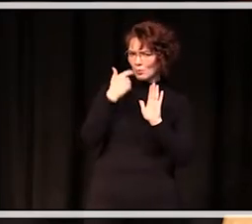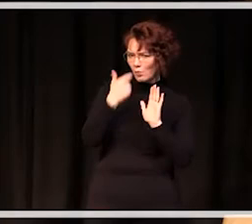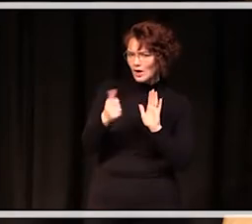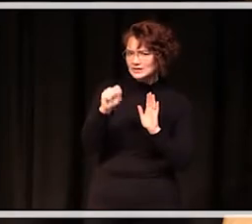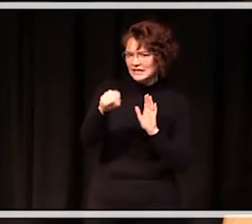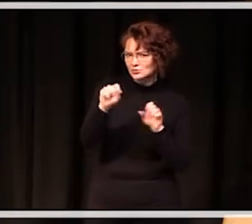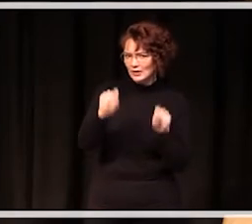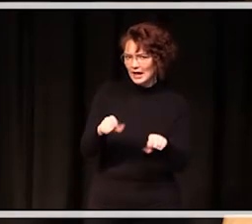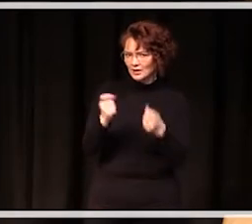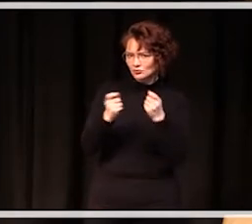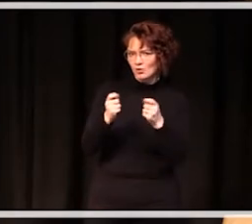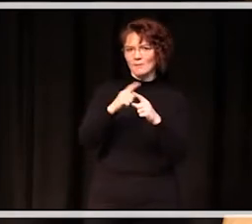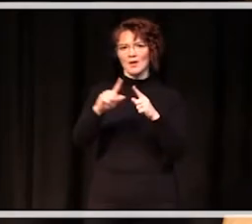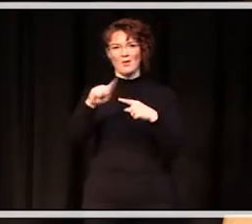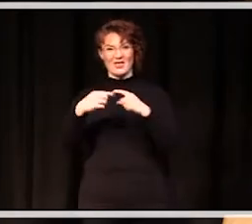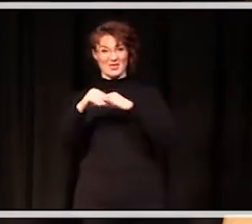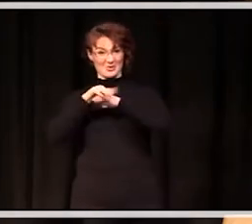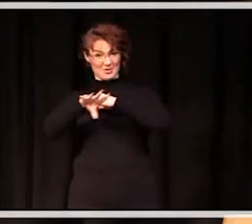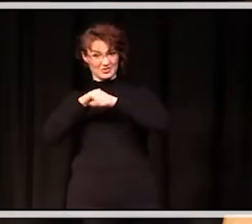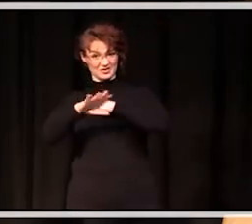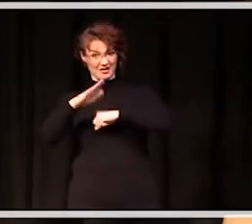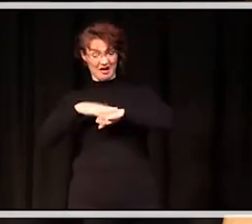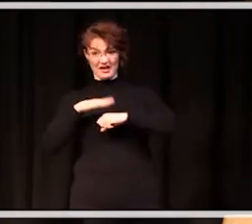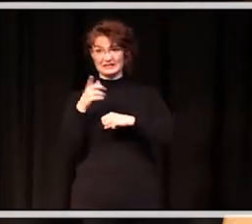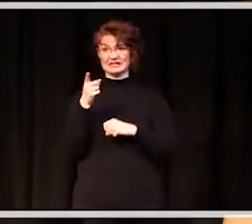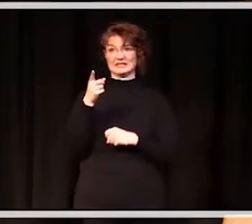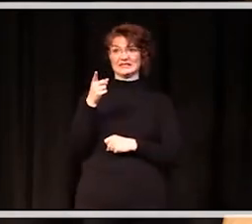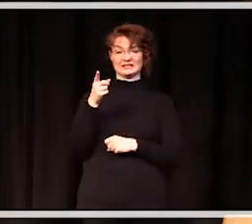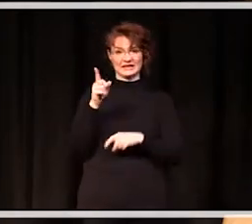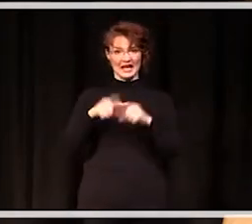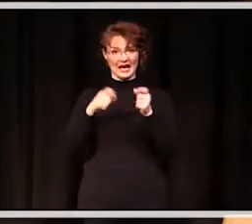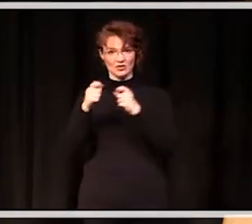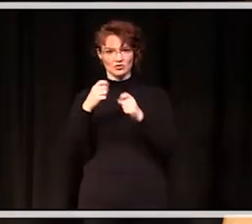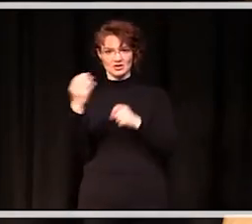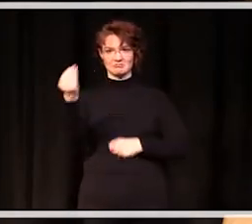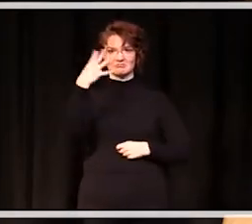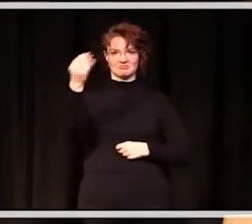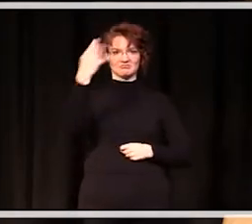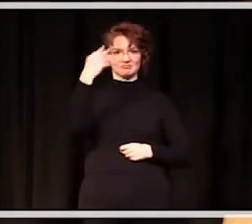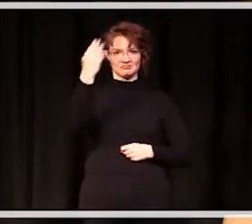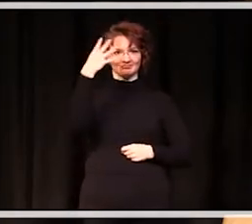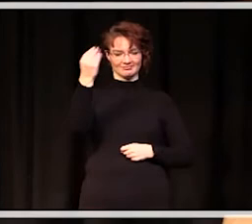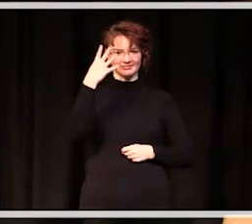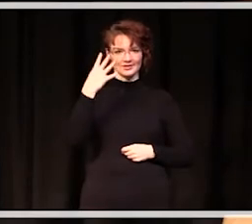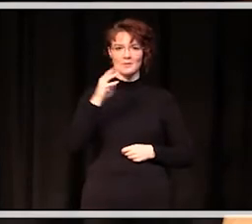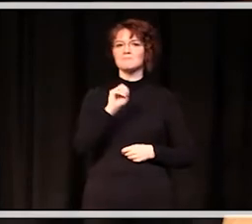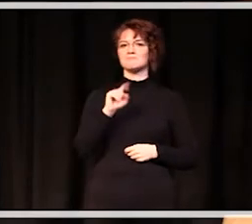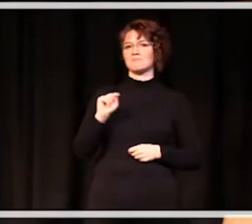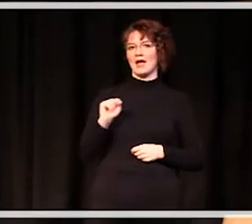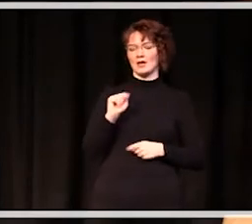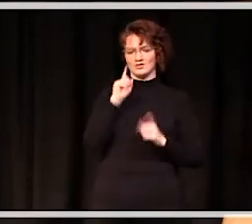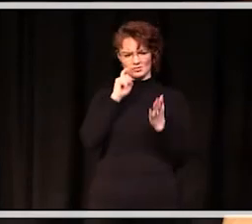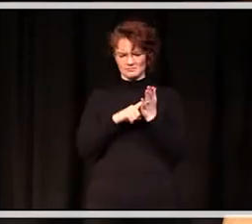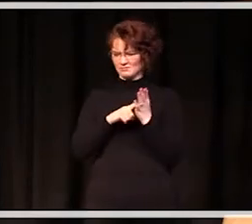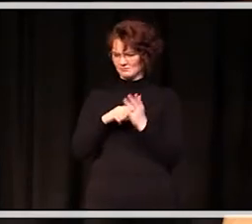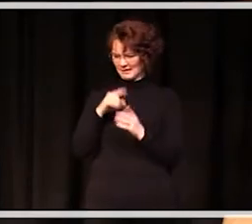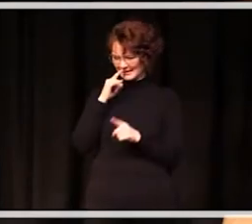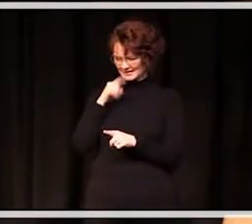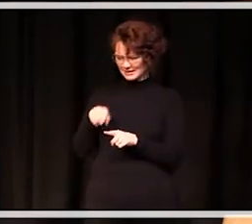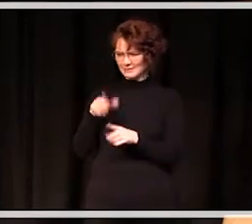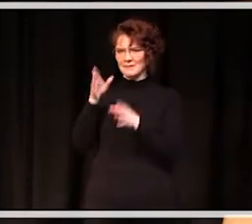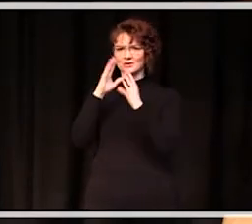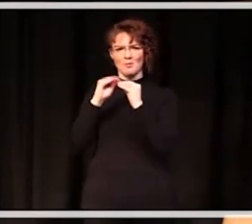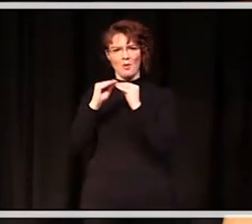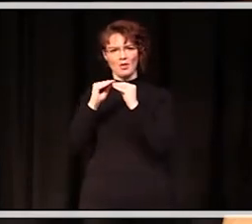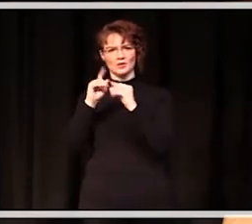when the commercials were coming on, those things you can't control. They're just coming at you. And Matt noticed that his kids were at times paying more